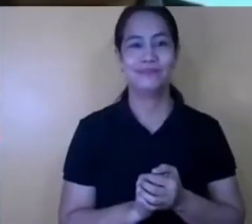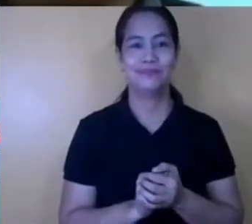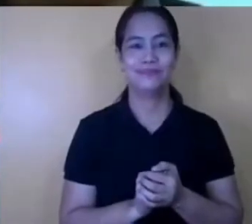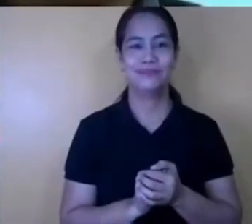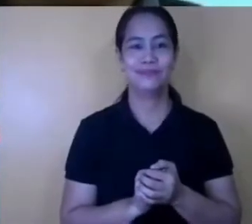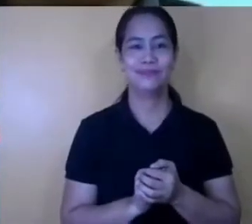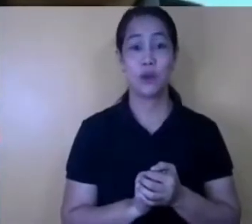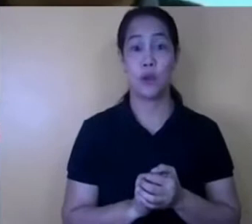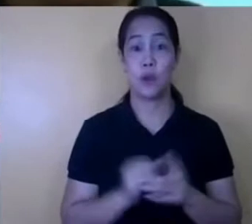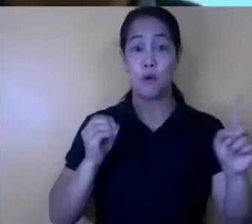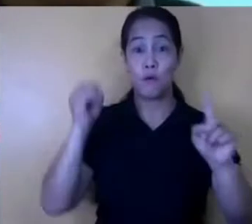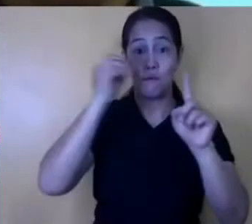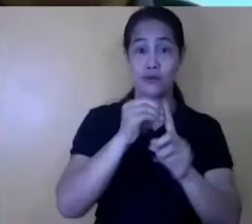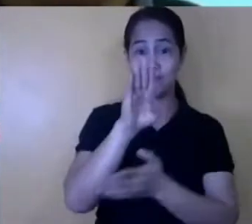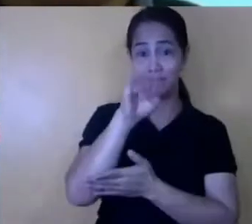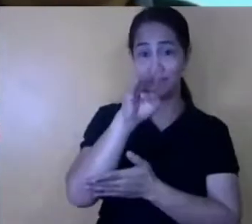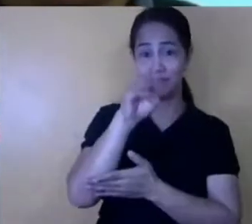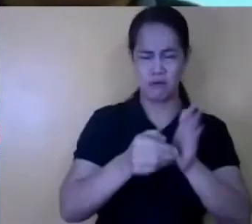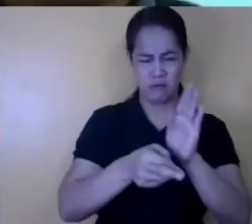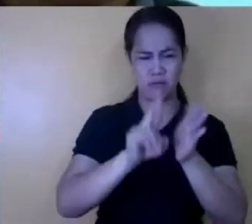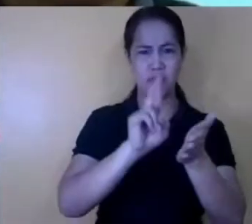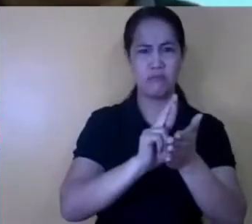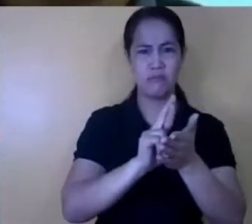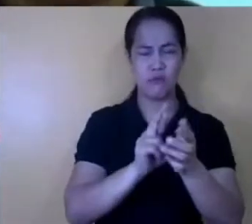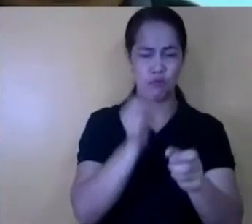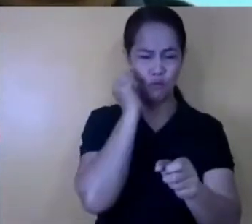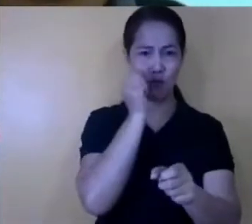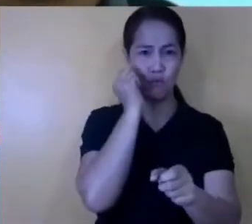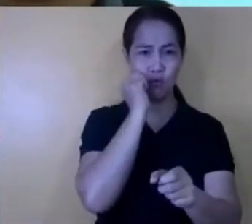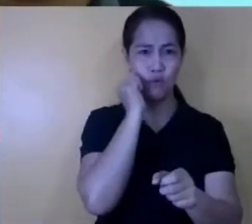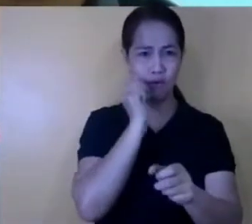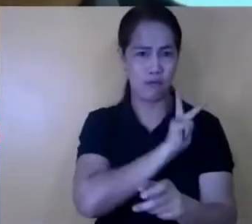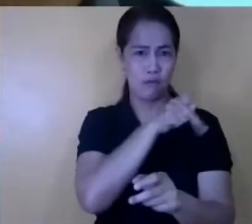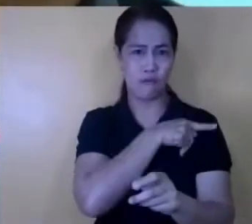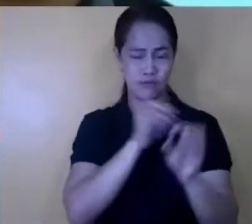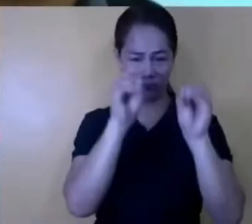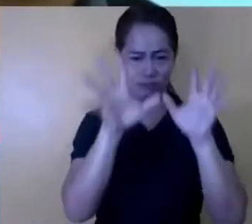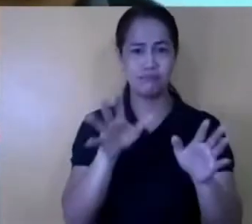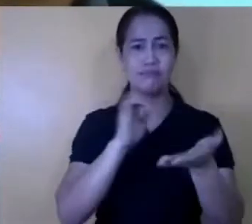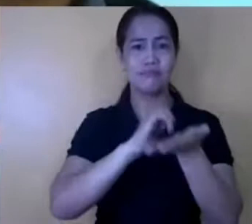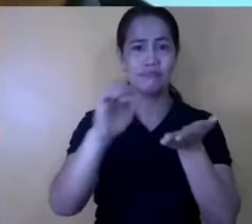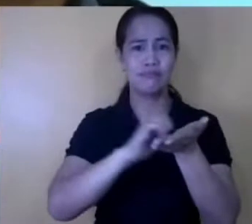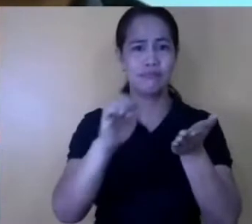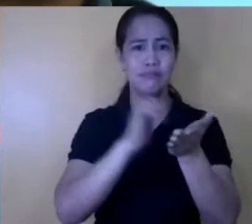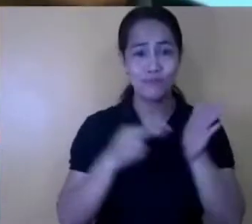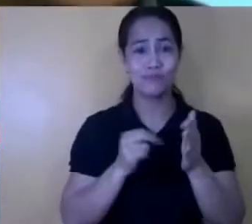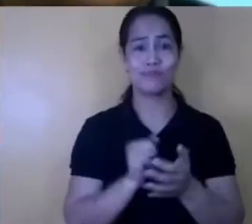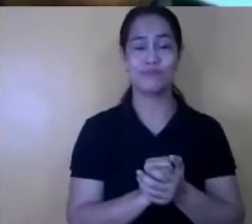objective 14, reviewed regularly personal teaching practice using existing laws and regulations that